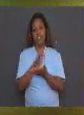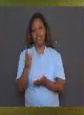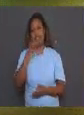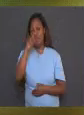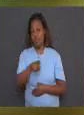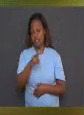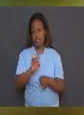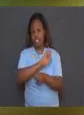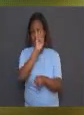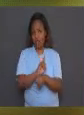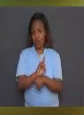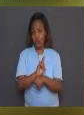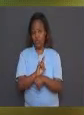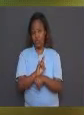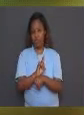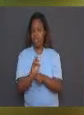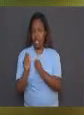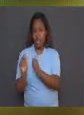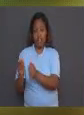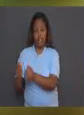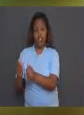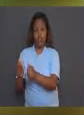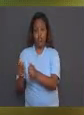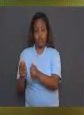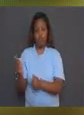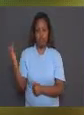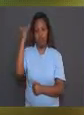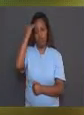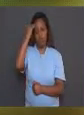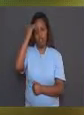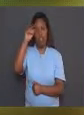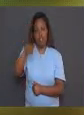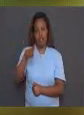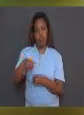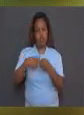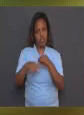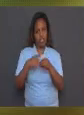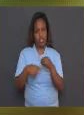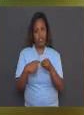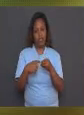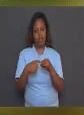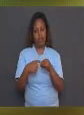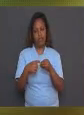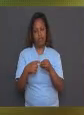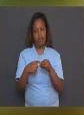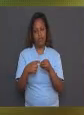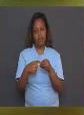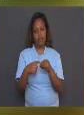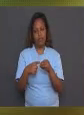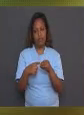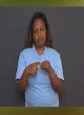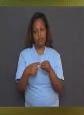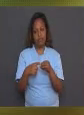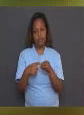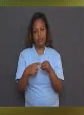Citizens must keep themselves informed about what is going